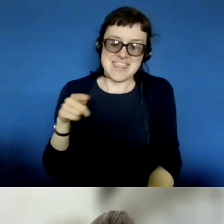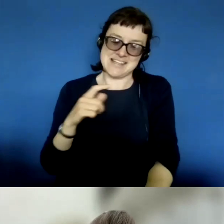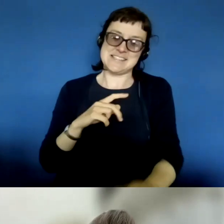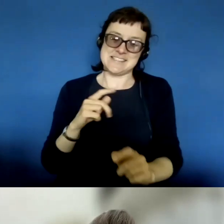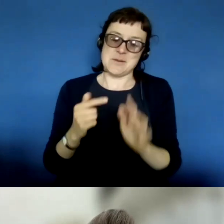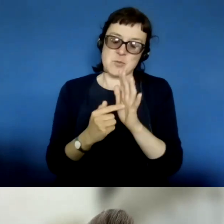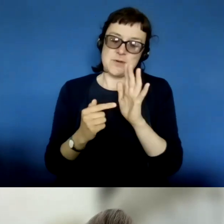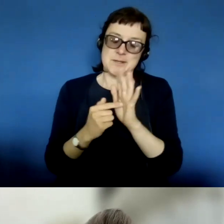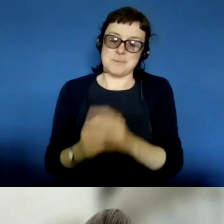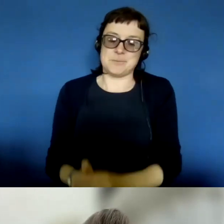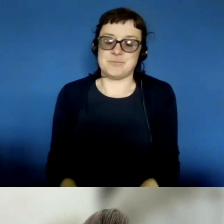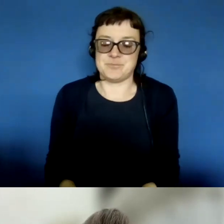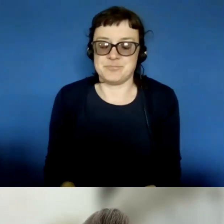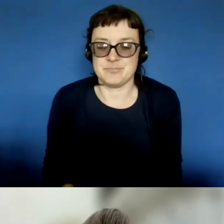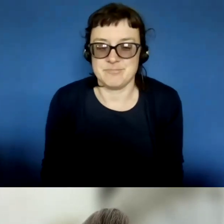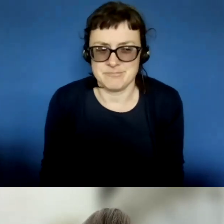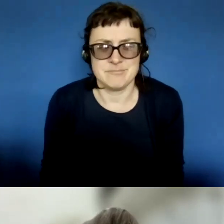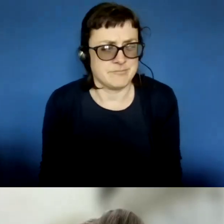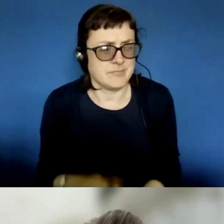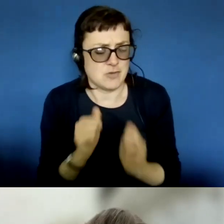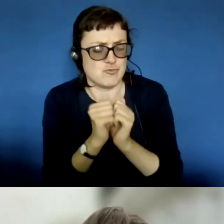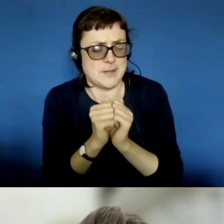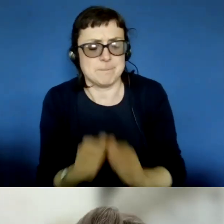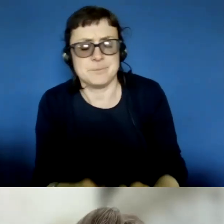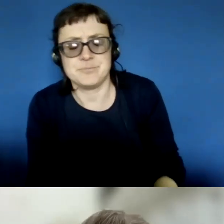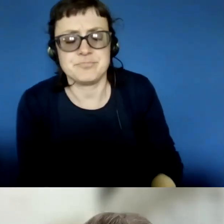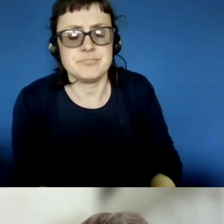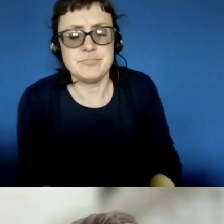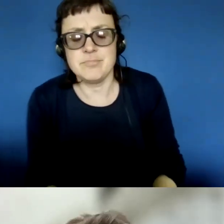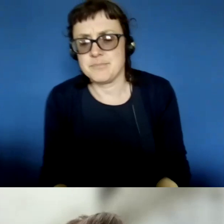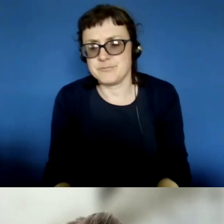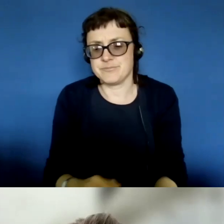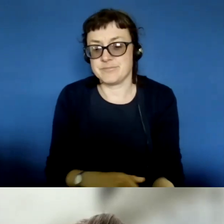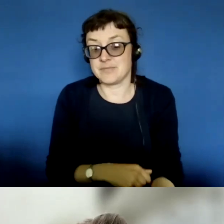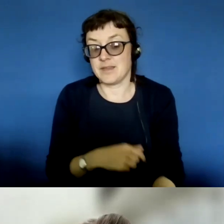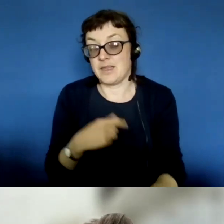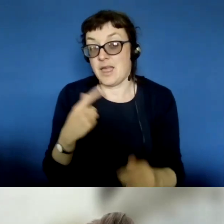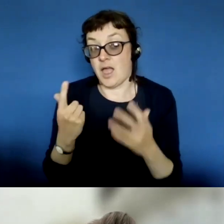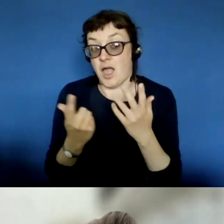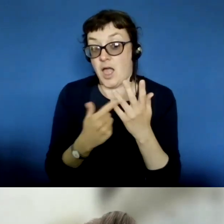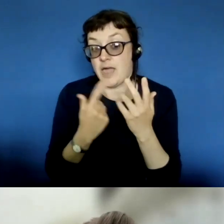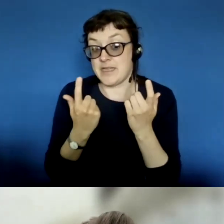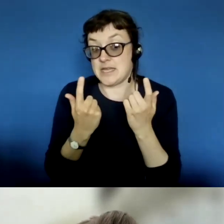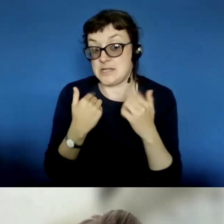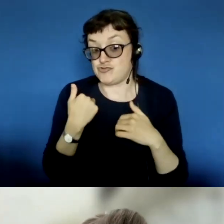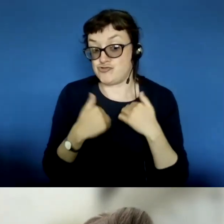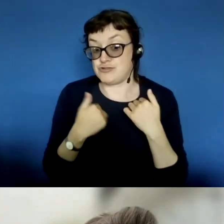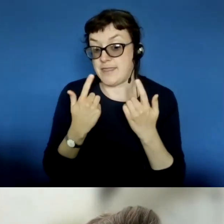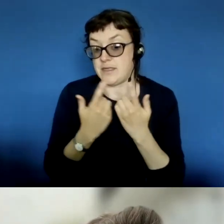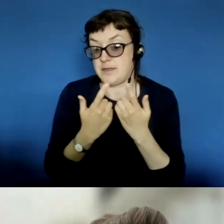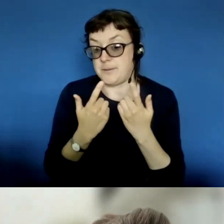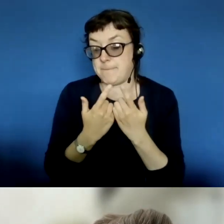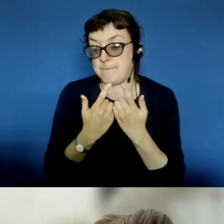kind of thing. Yeah, absolutely. I think one of the other interesting sort of aspects we thought about